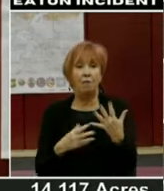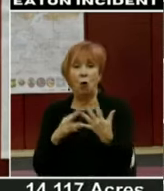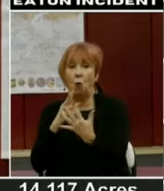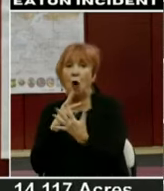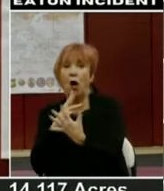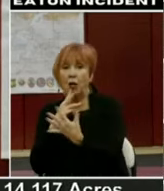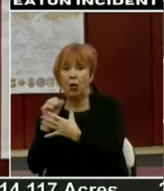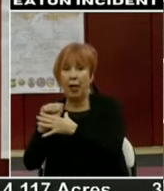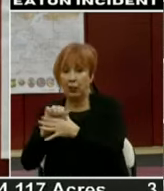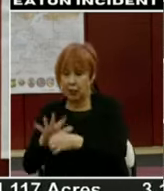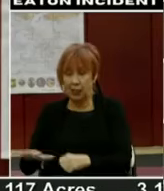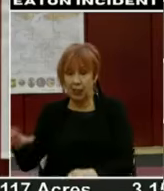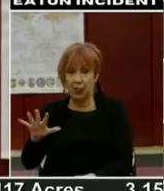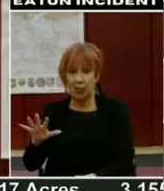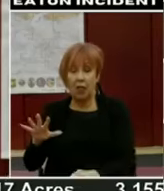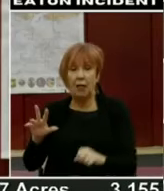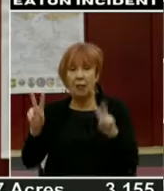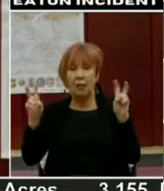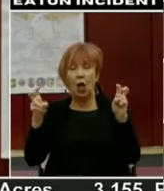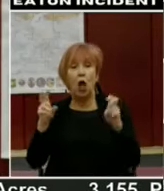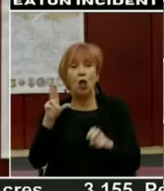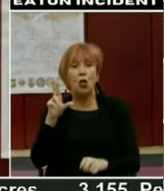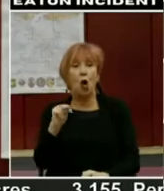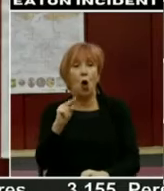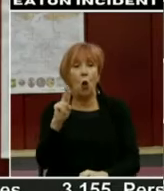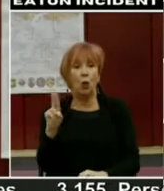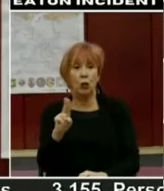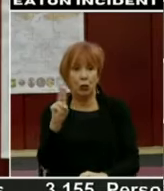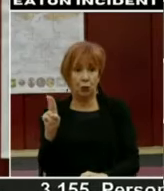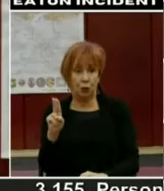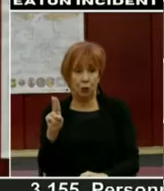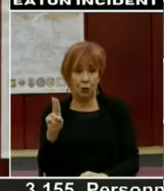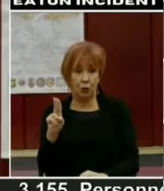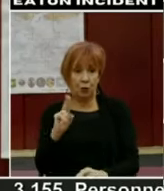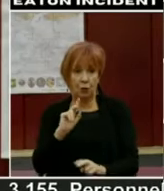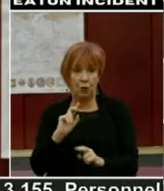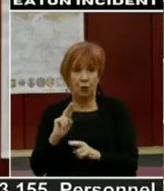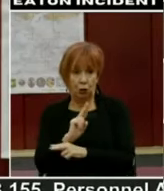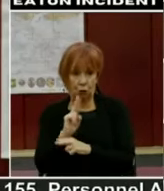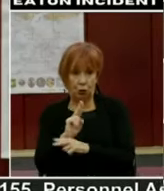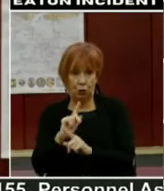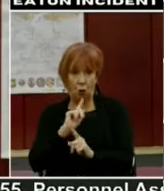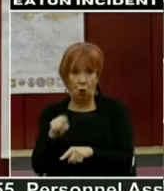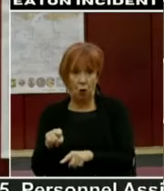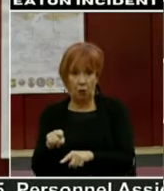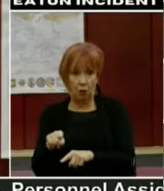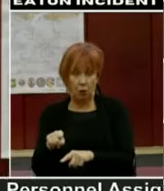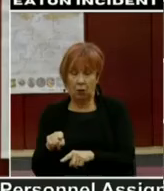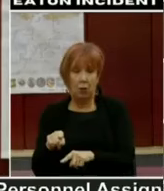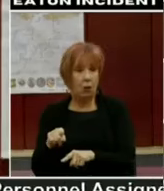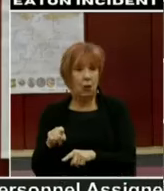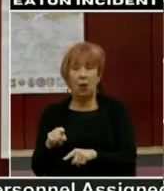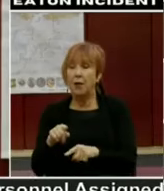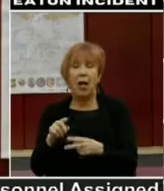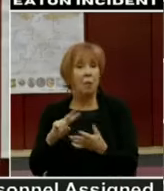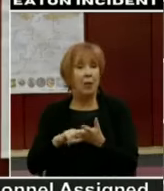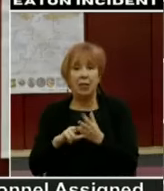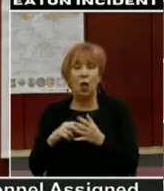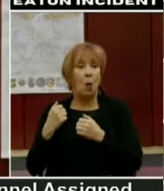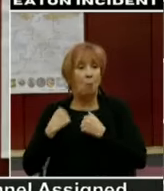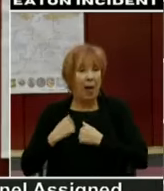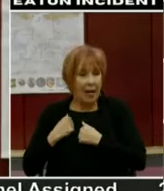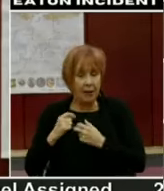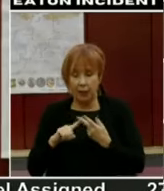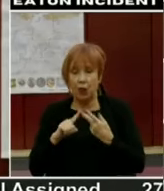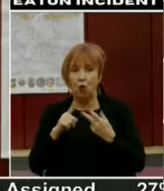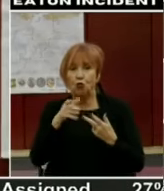that no one in the the burn area, or in those areas served by these districts, should be using the water. That includes bathing in the water or drinking